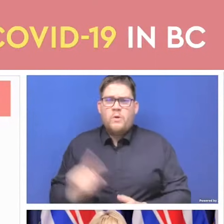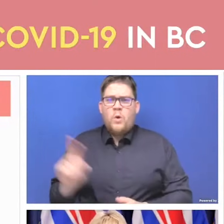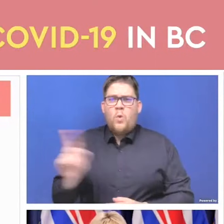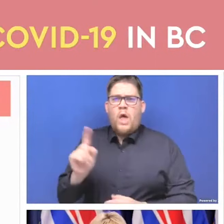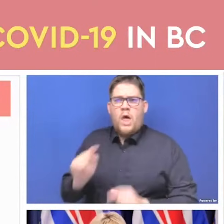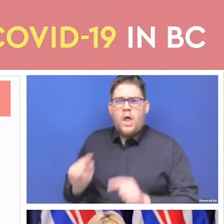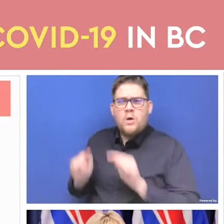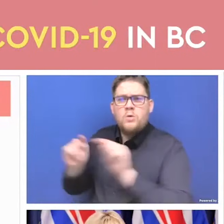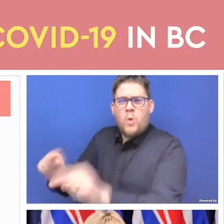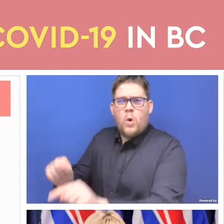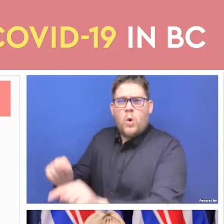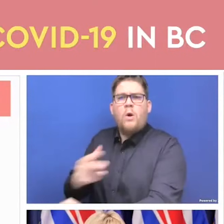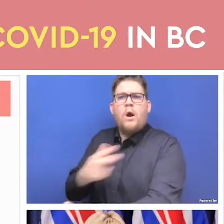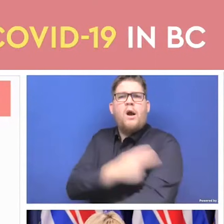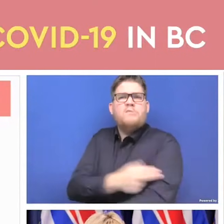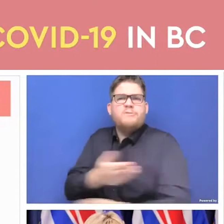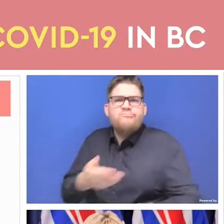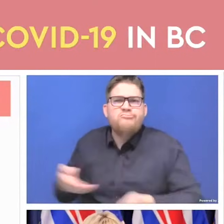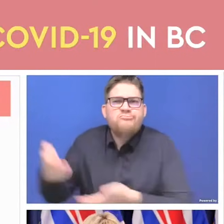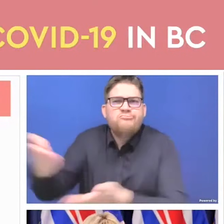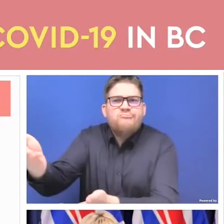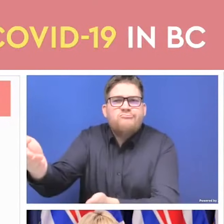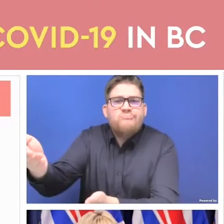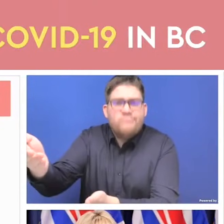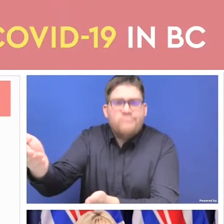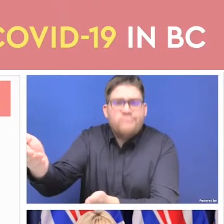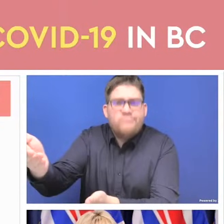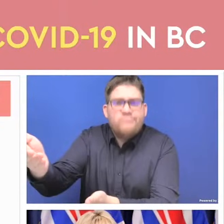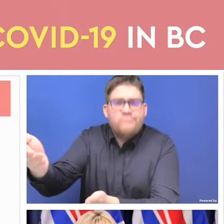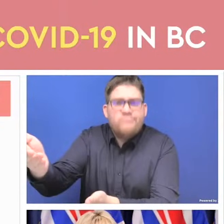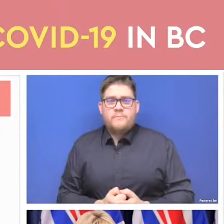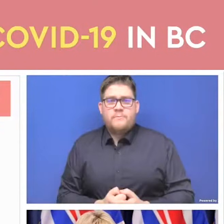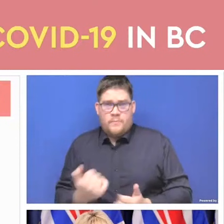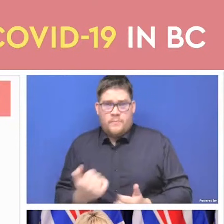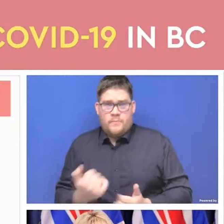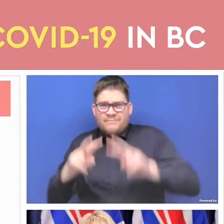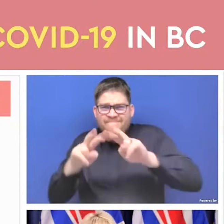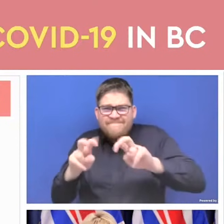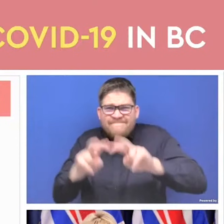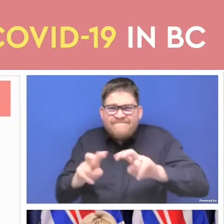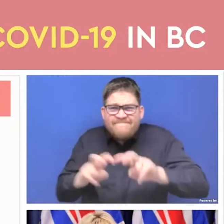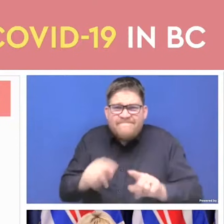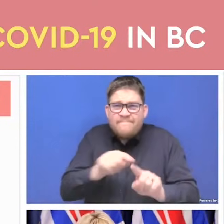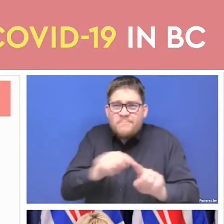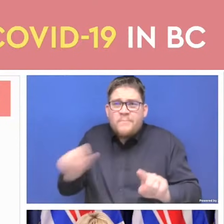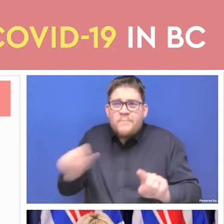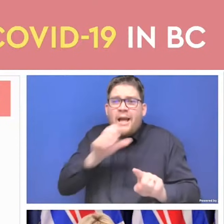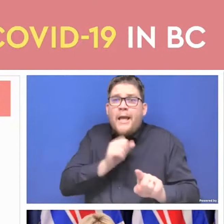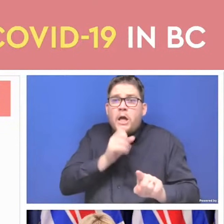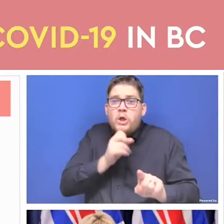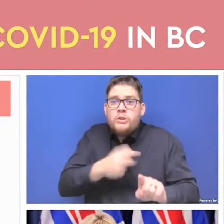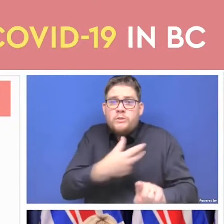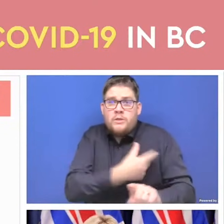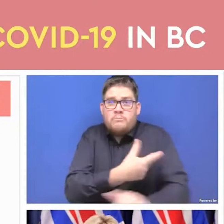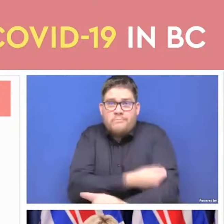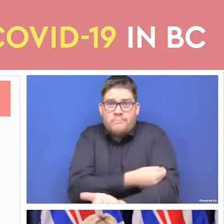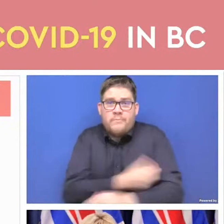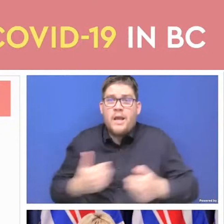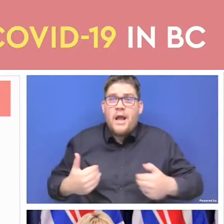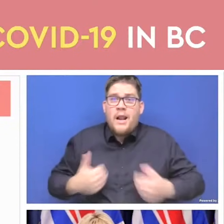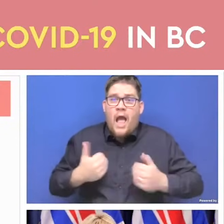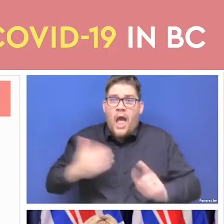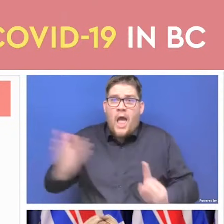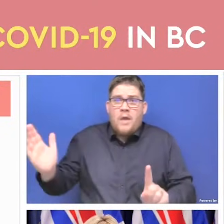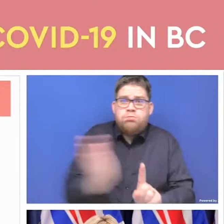in protection that is leading to severe illness? And we see it's very unlikely in the younger age groups and much more